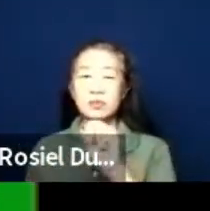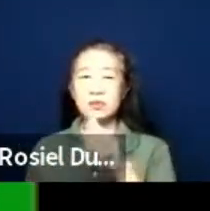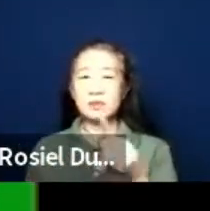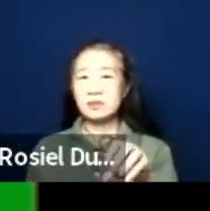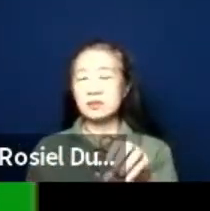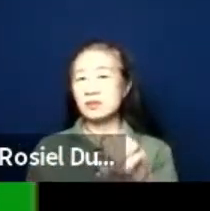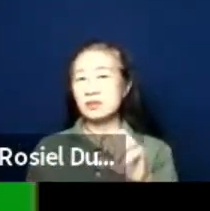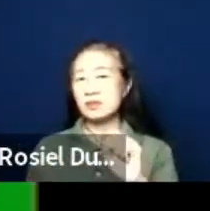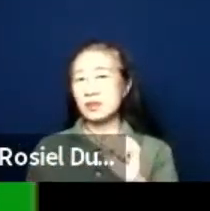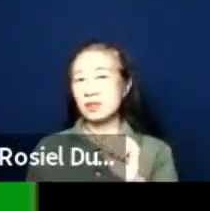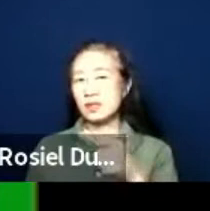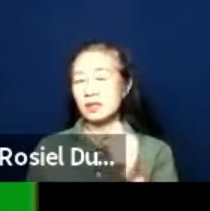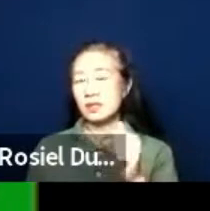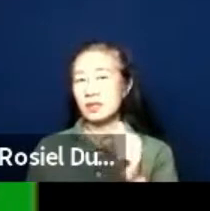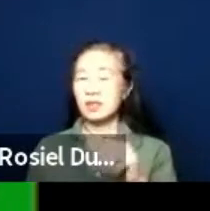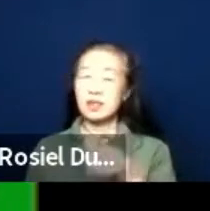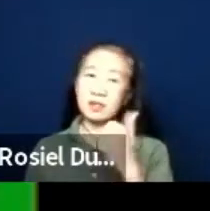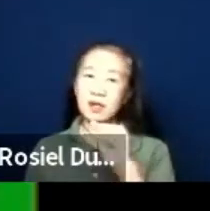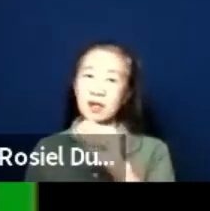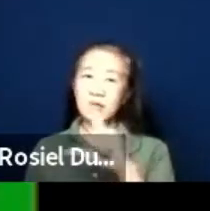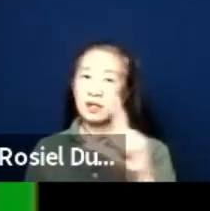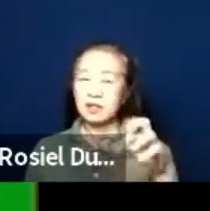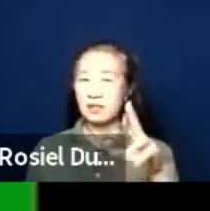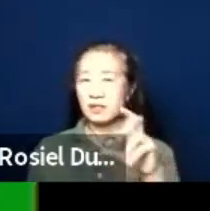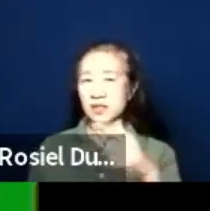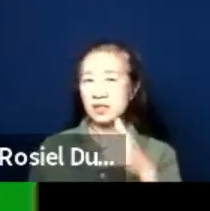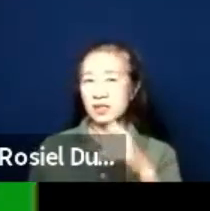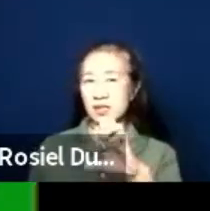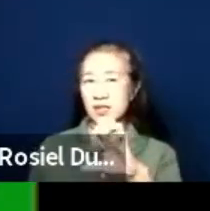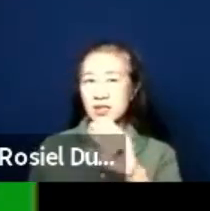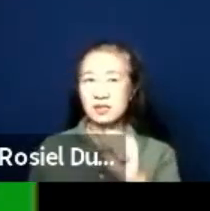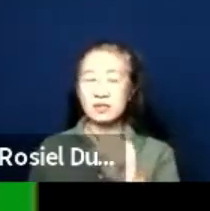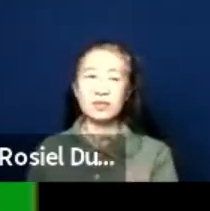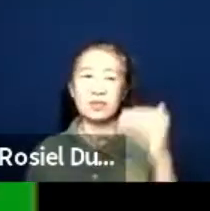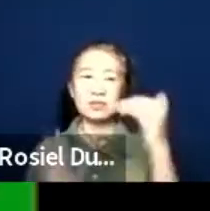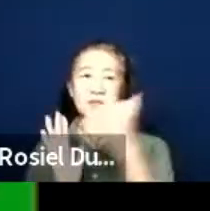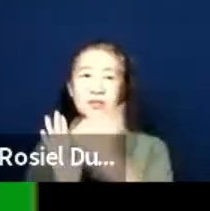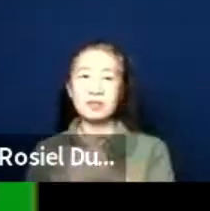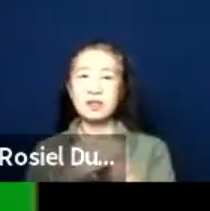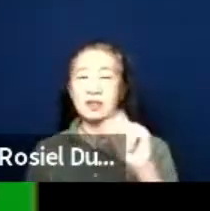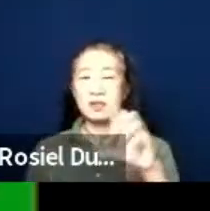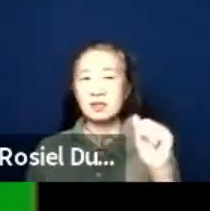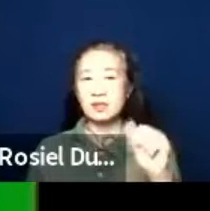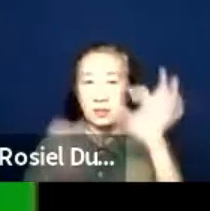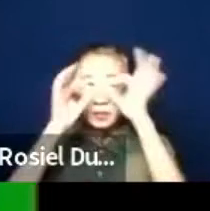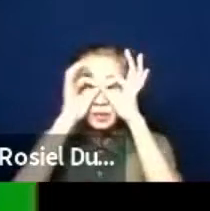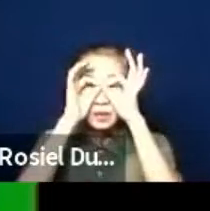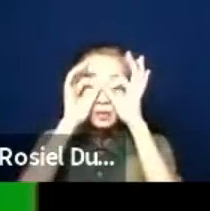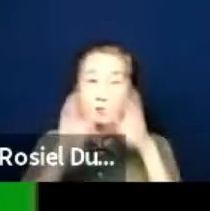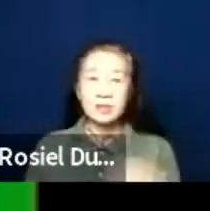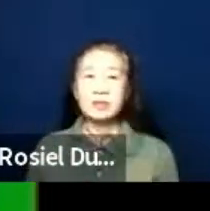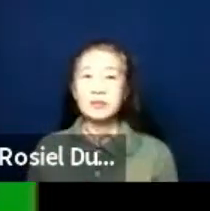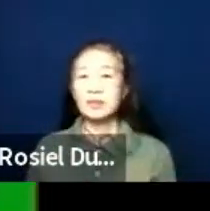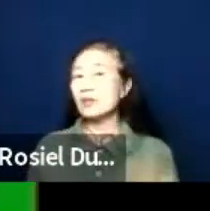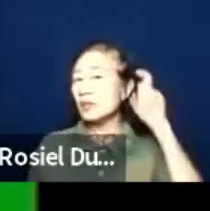any allergies or anti-allergy medications, eyeglasses, contacts, hearing aids,